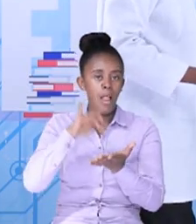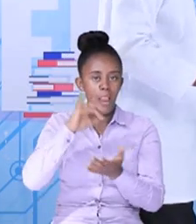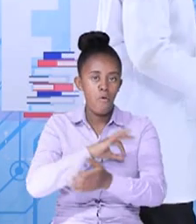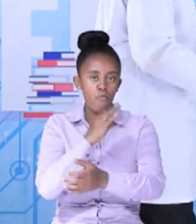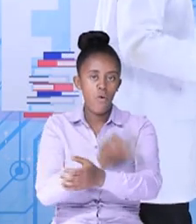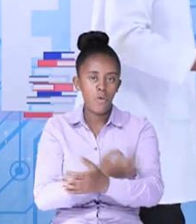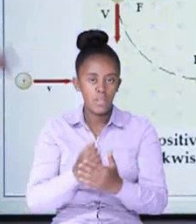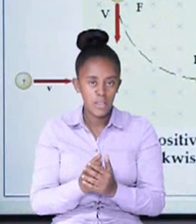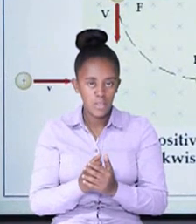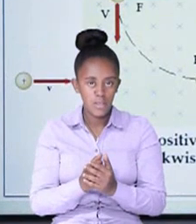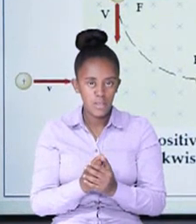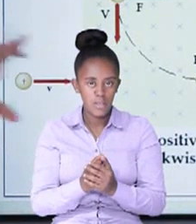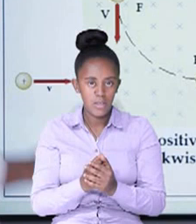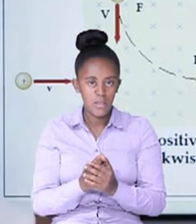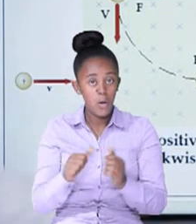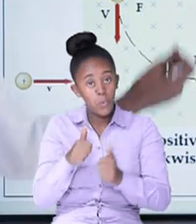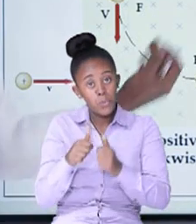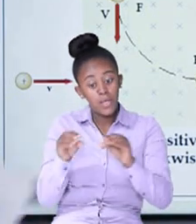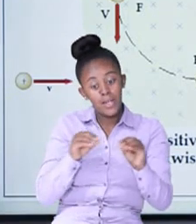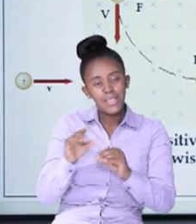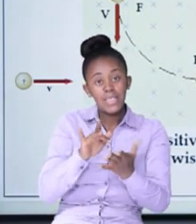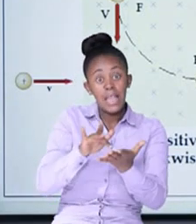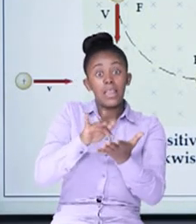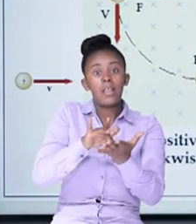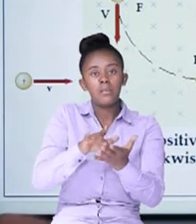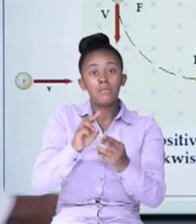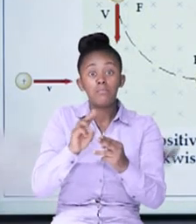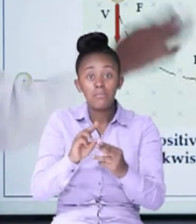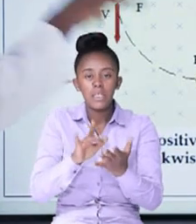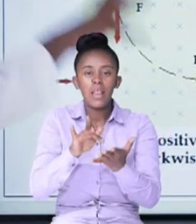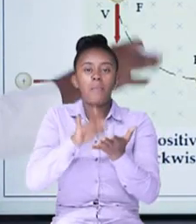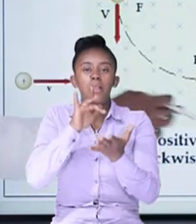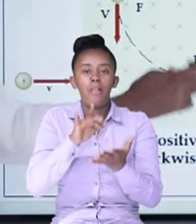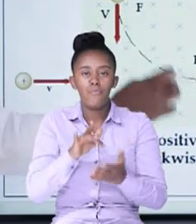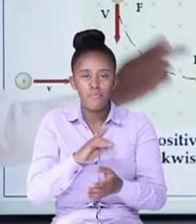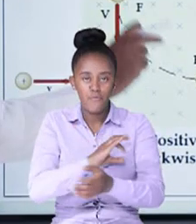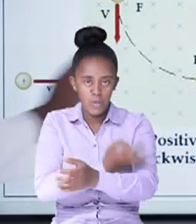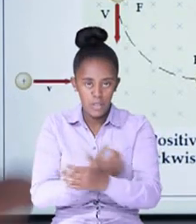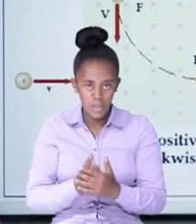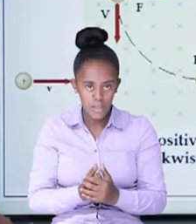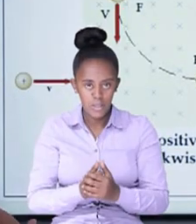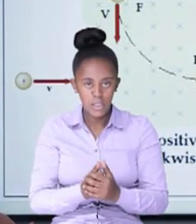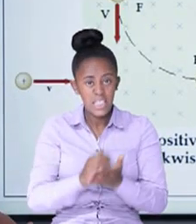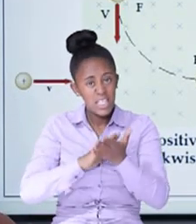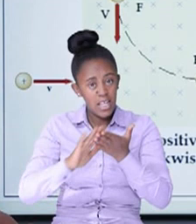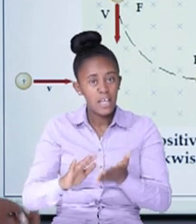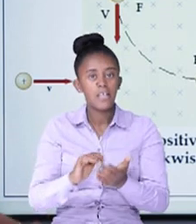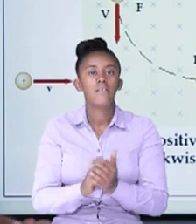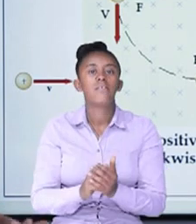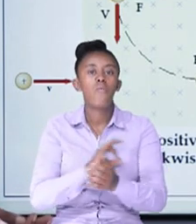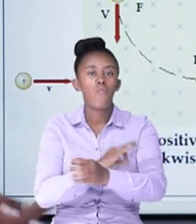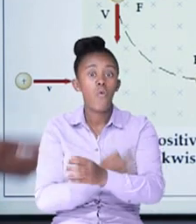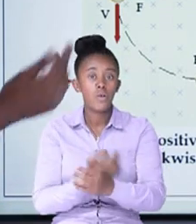force. The net force which acts towards the center is known as centripetal force. So what is the net force exerted on this charged particle?